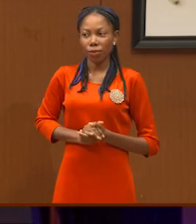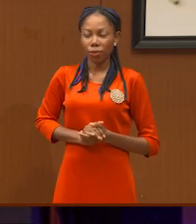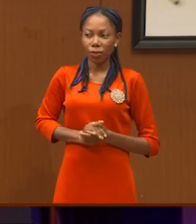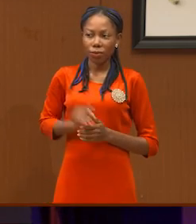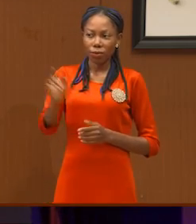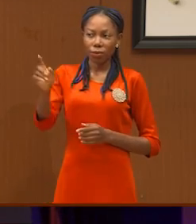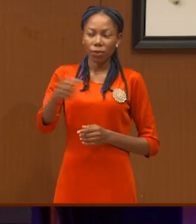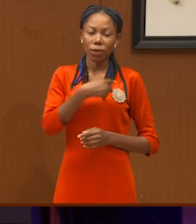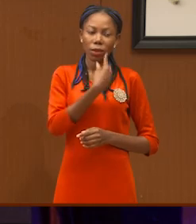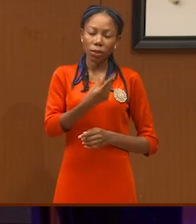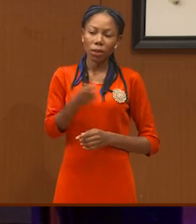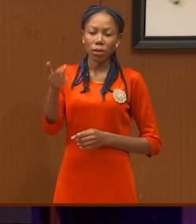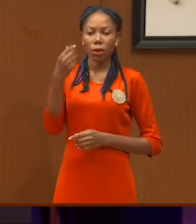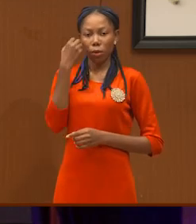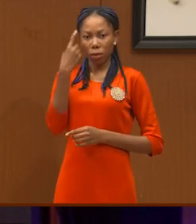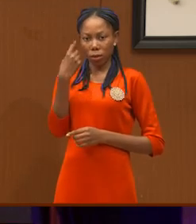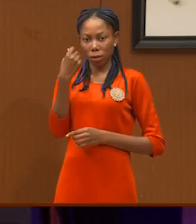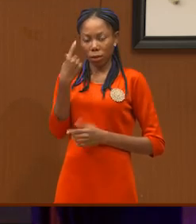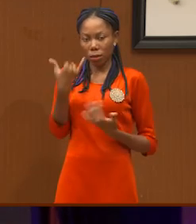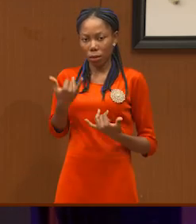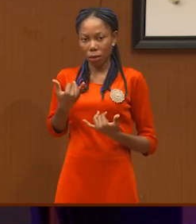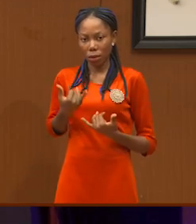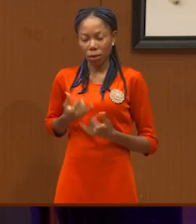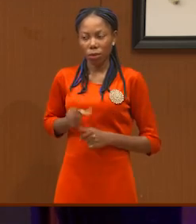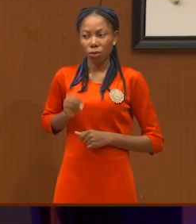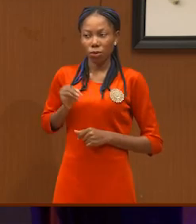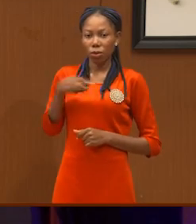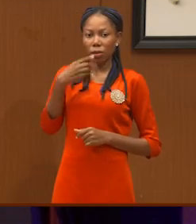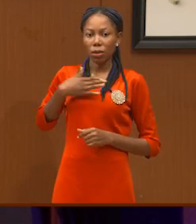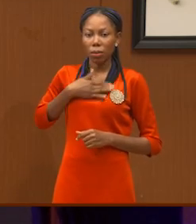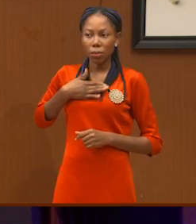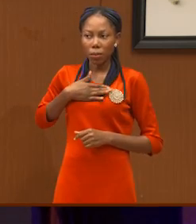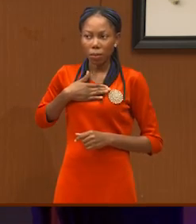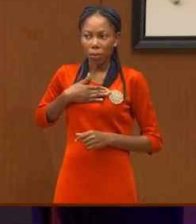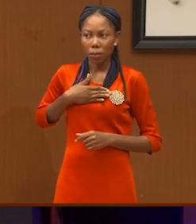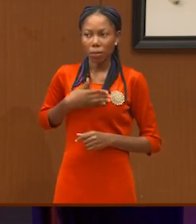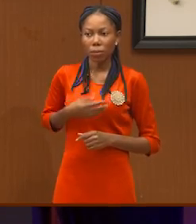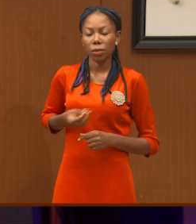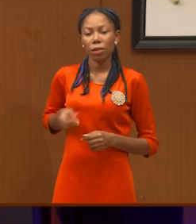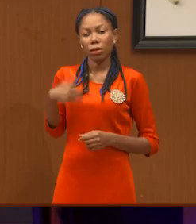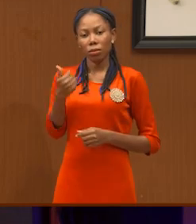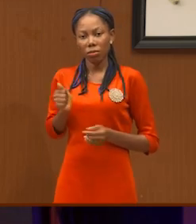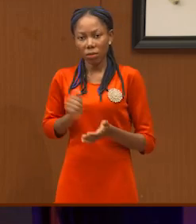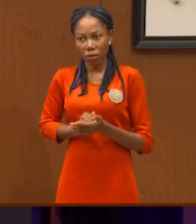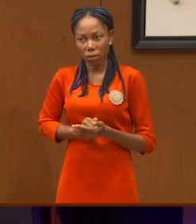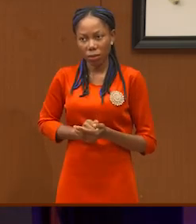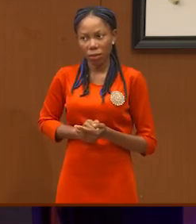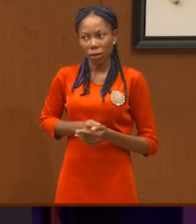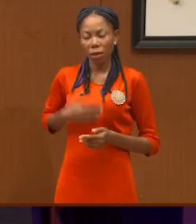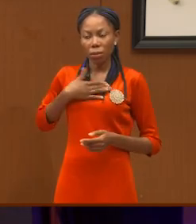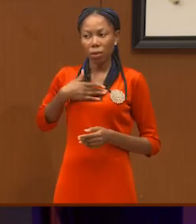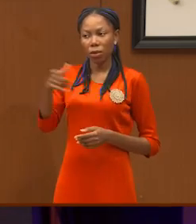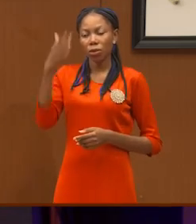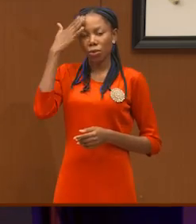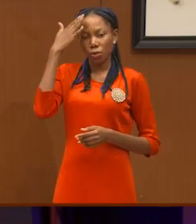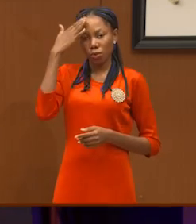reality. I understand what our Honor has just submitted, but I beg you in the name of God, accept the 10,000, please. I know why